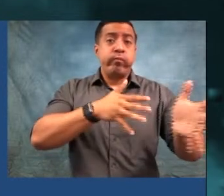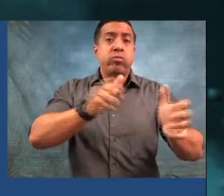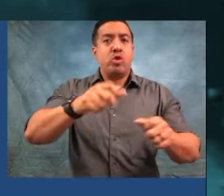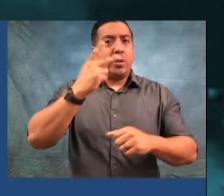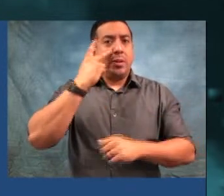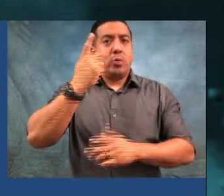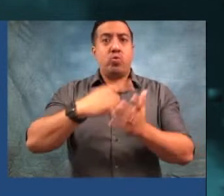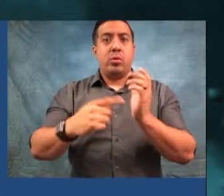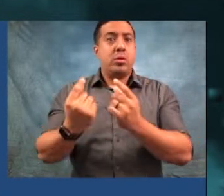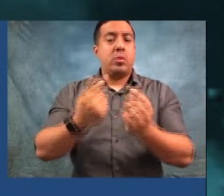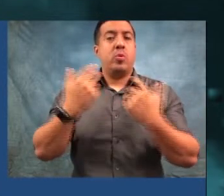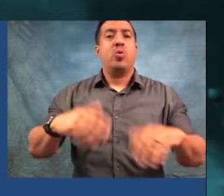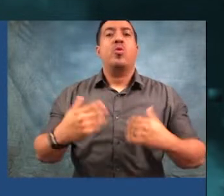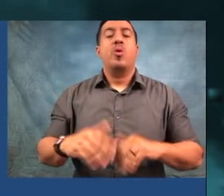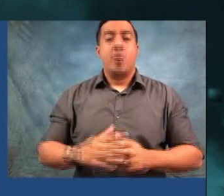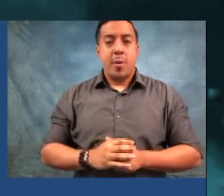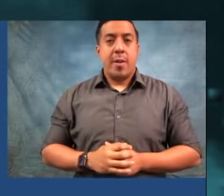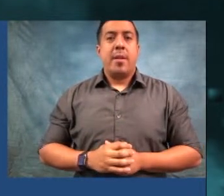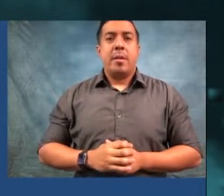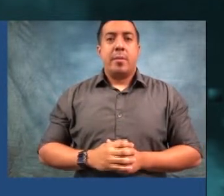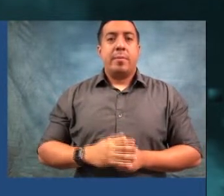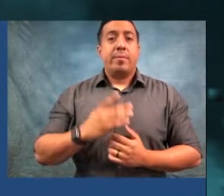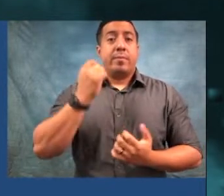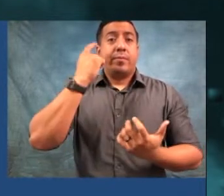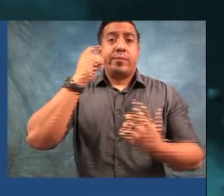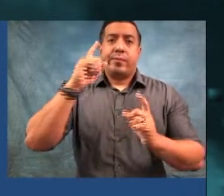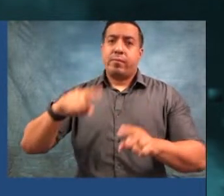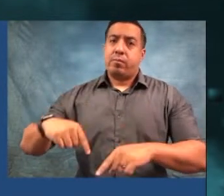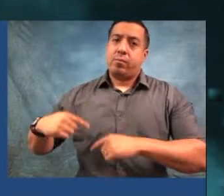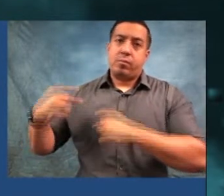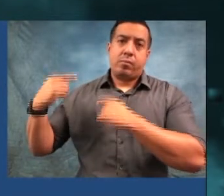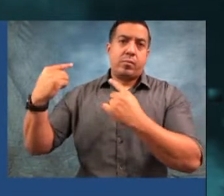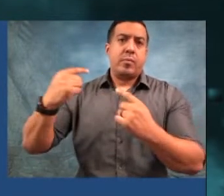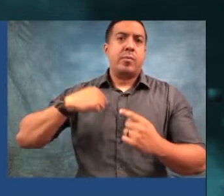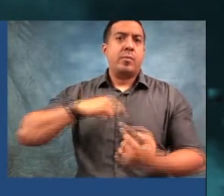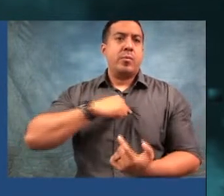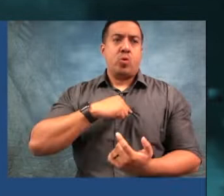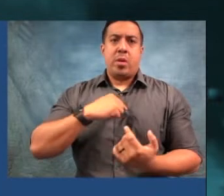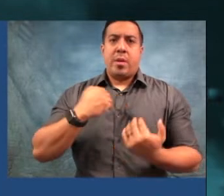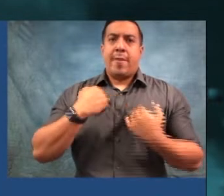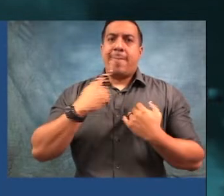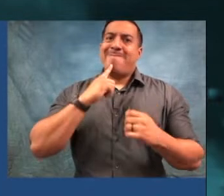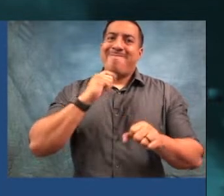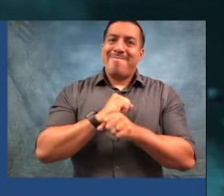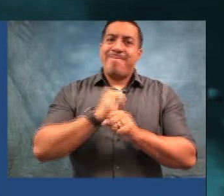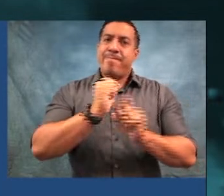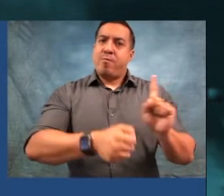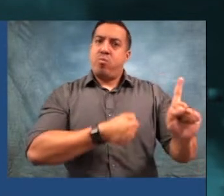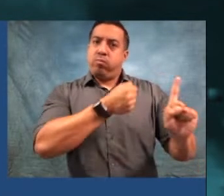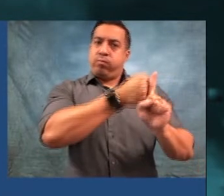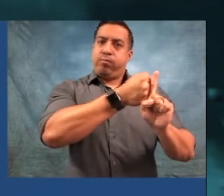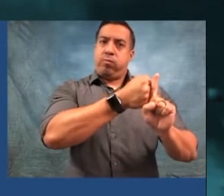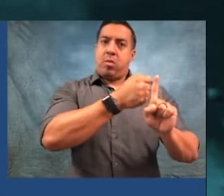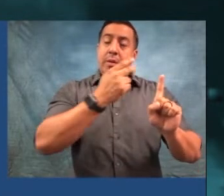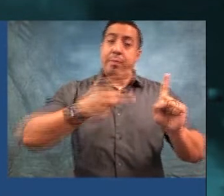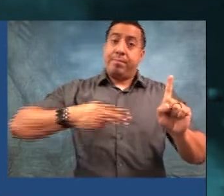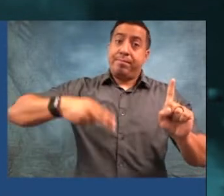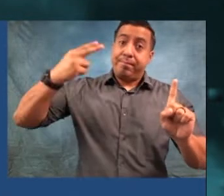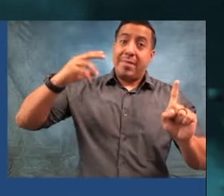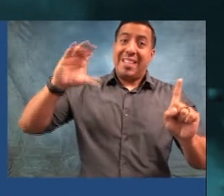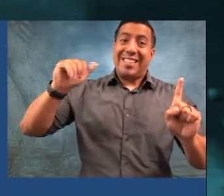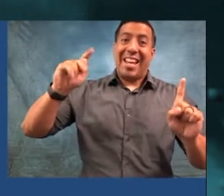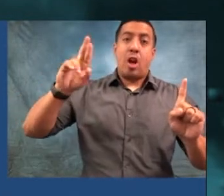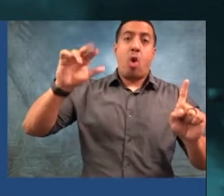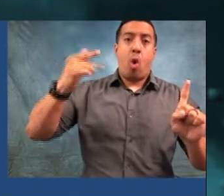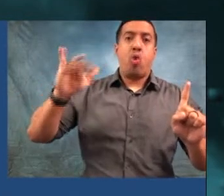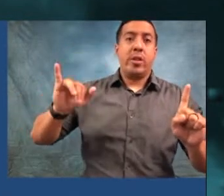do. Now, it's been a long time since Houston has had a direct hit from a high category